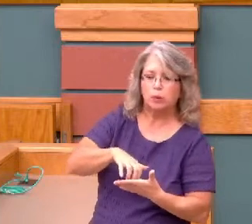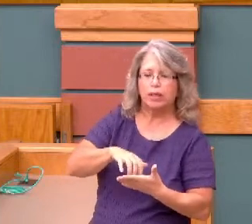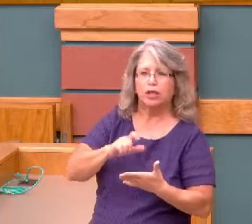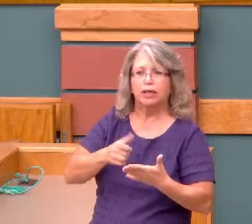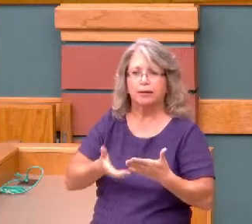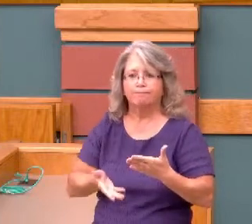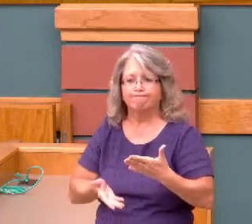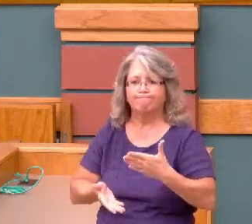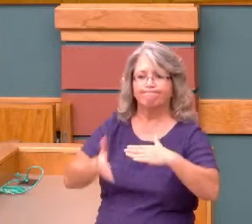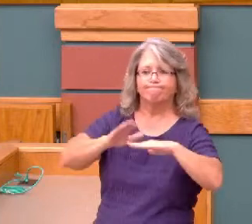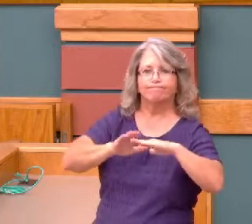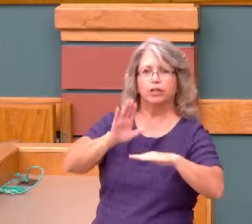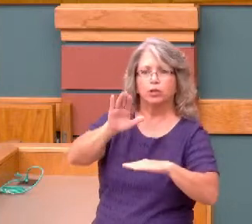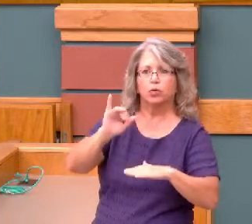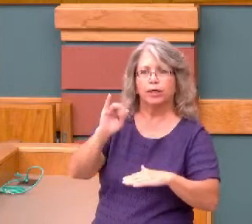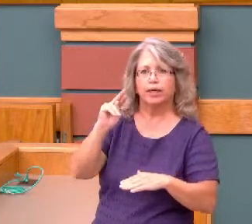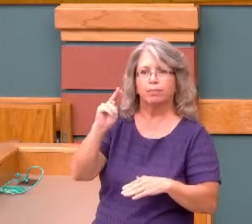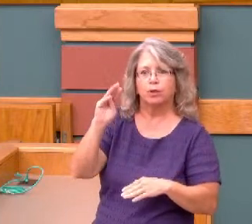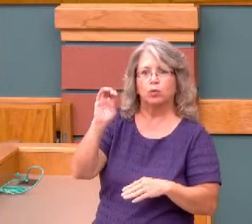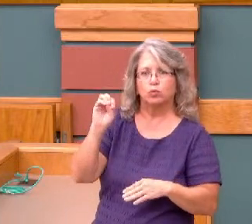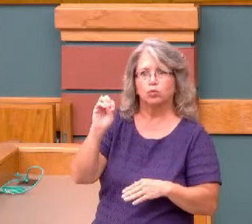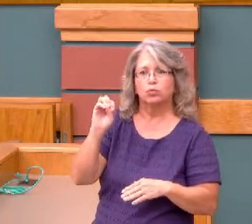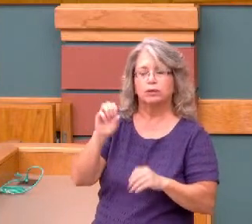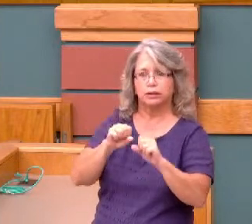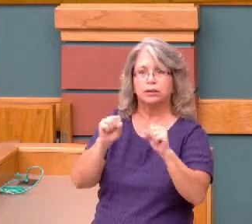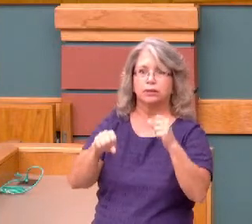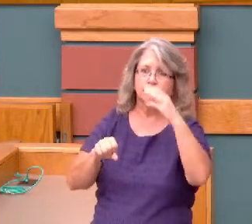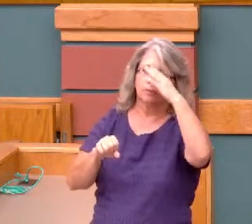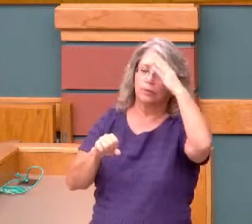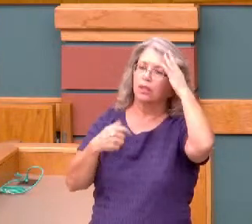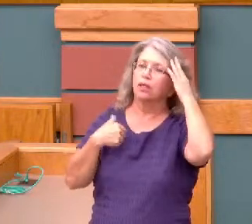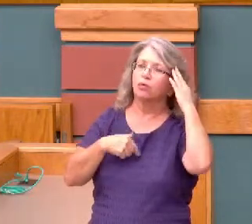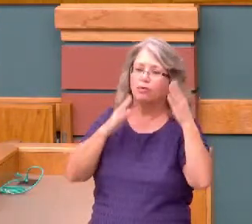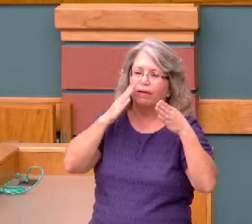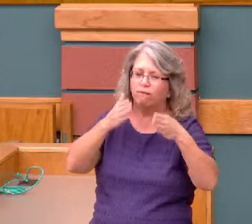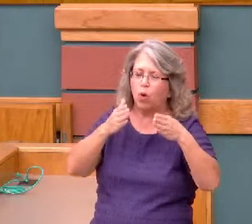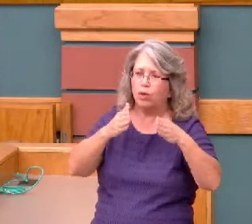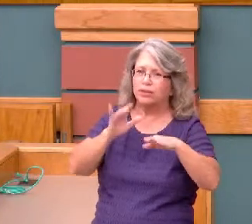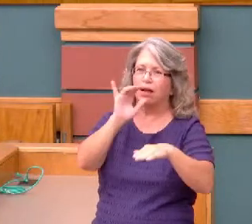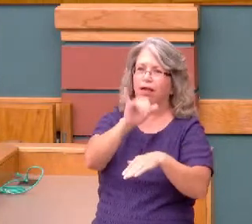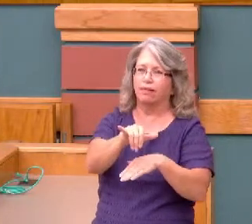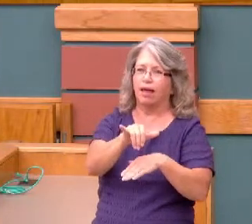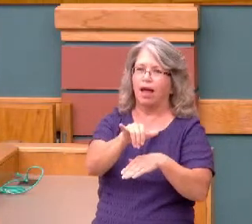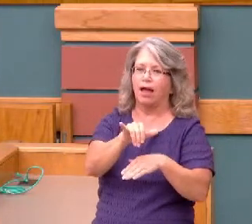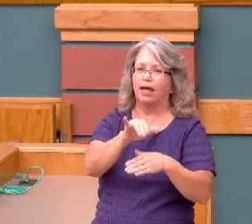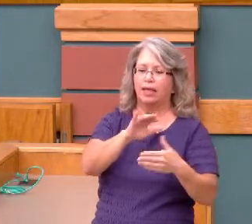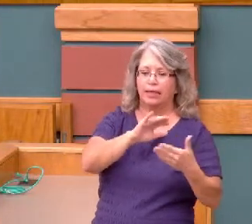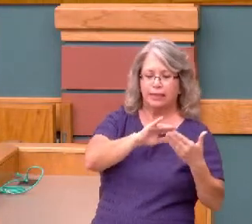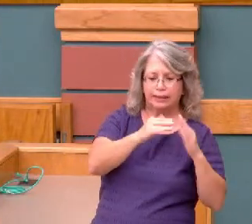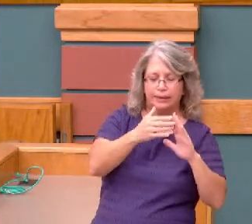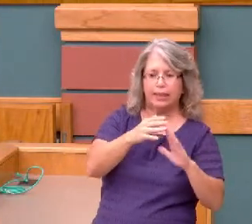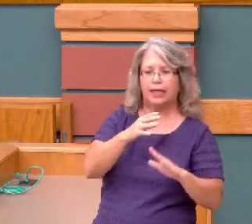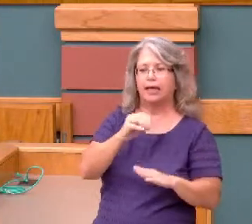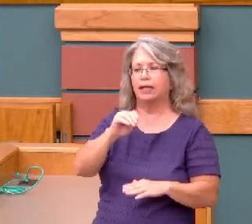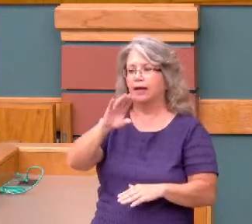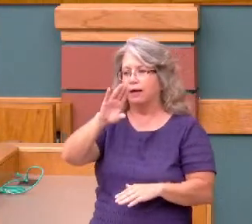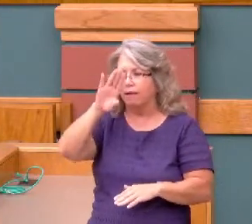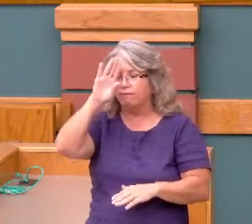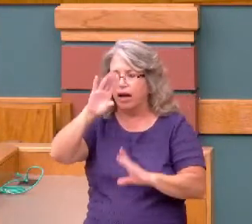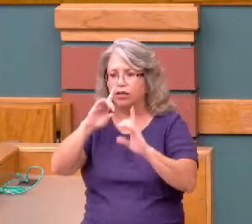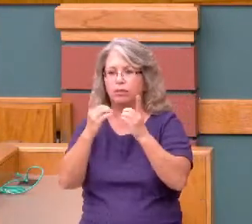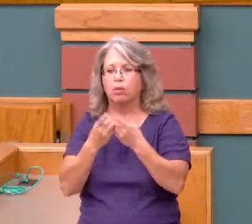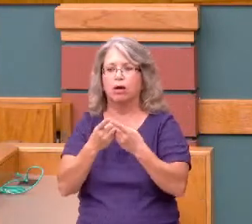up. And so I just want you to know that we've been focused on that, both from the city's perspective and their fire department's program on